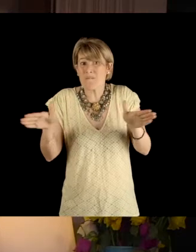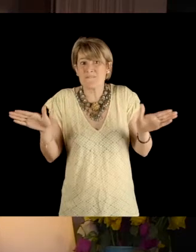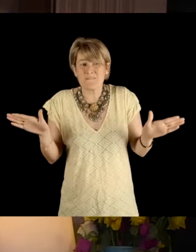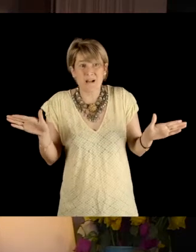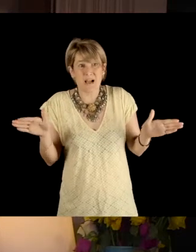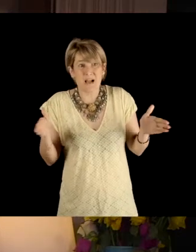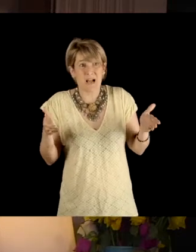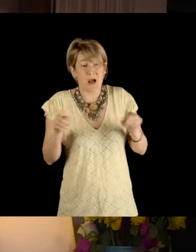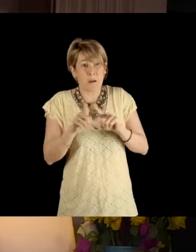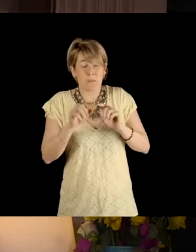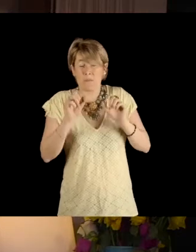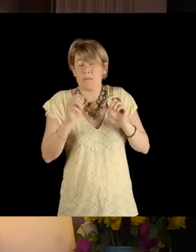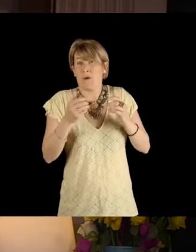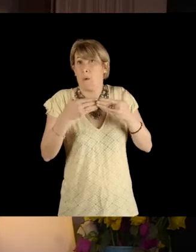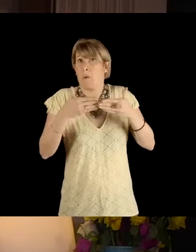or a horse